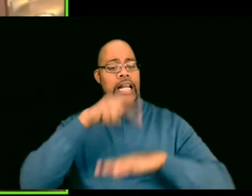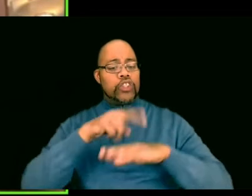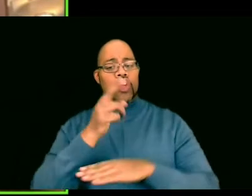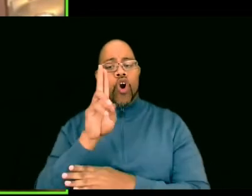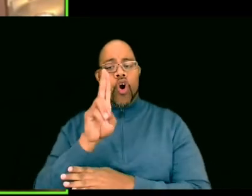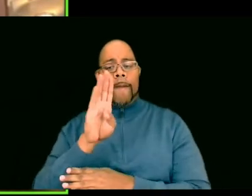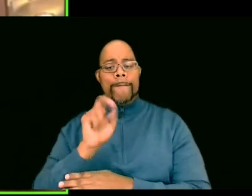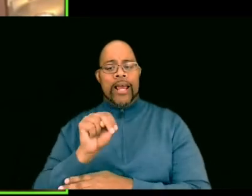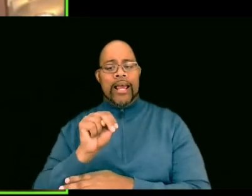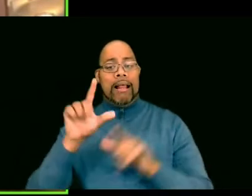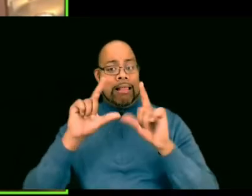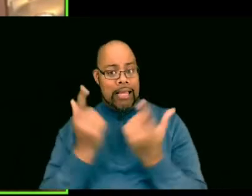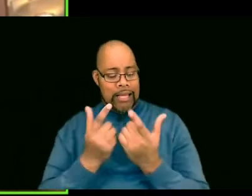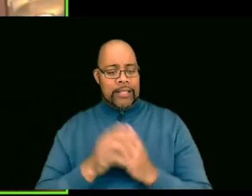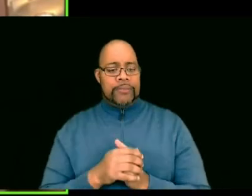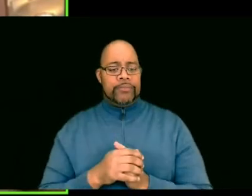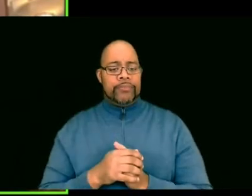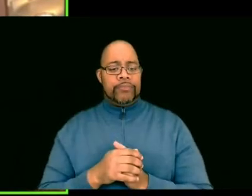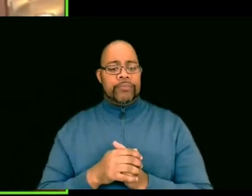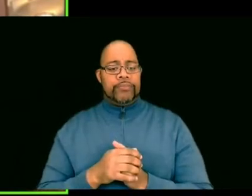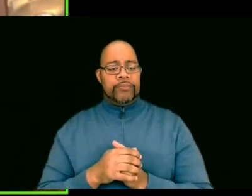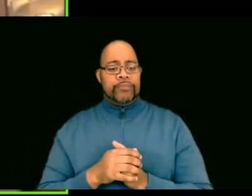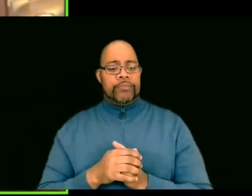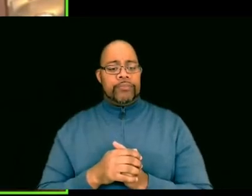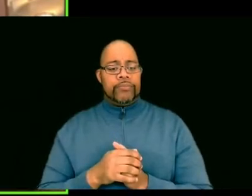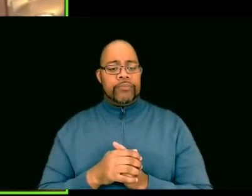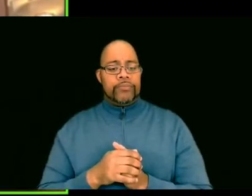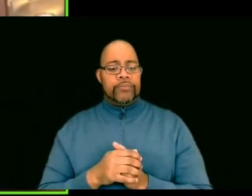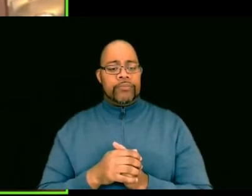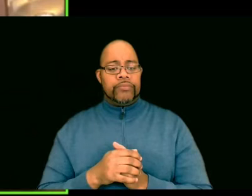the National Urban League to